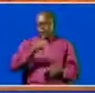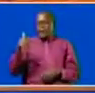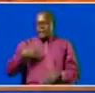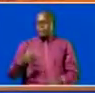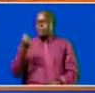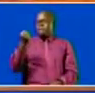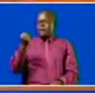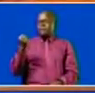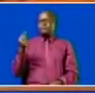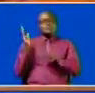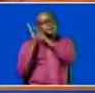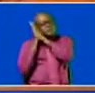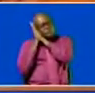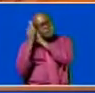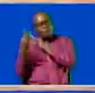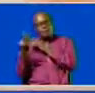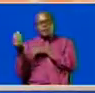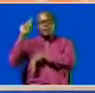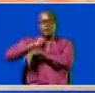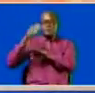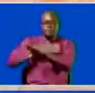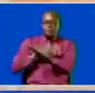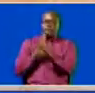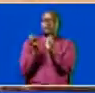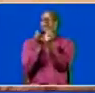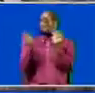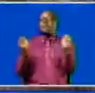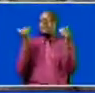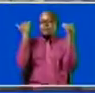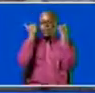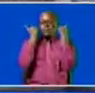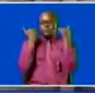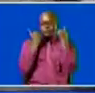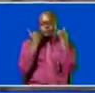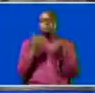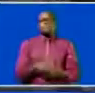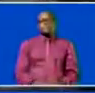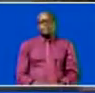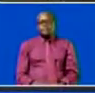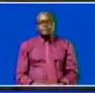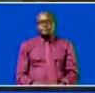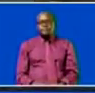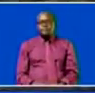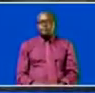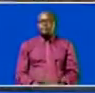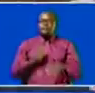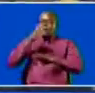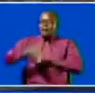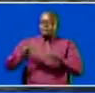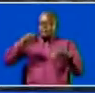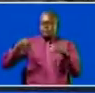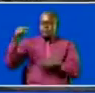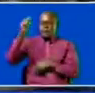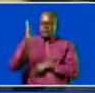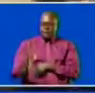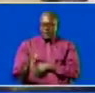would spend 3 nights in remand before the court granted them bail. And not long after, Busia